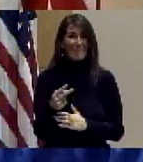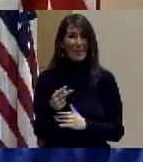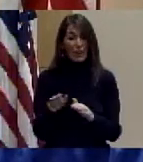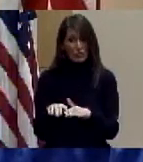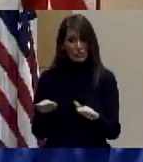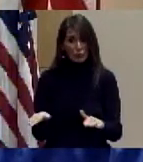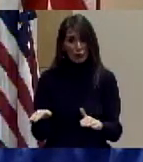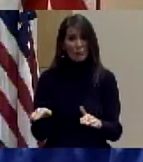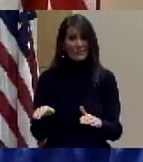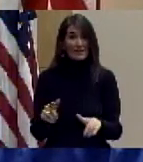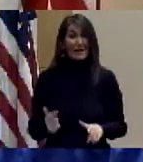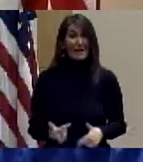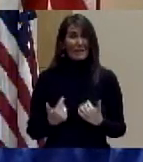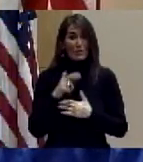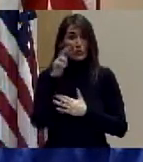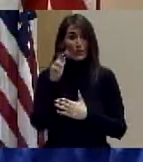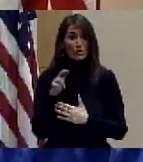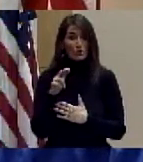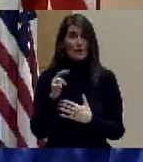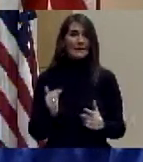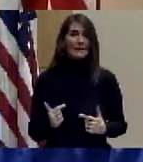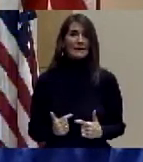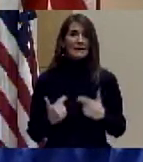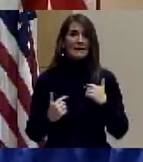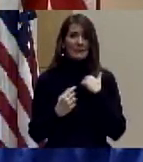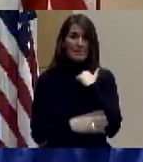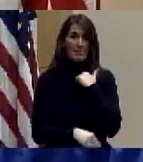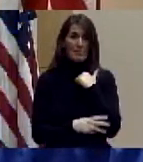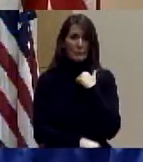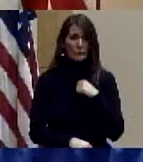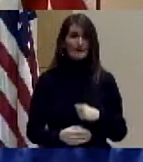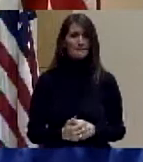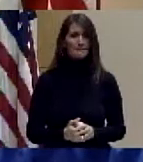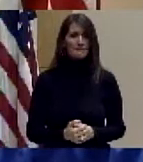in Rochester live in poverty.